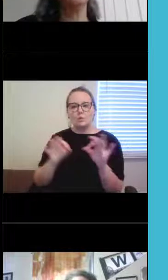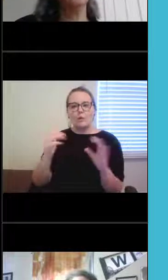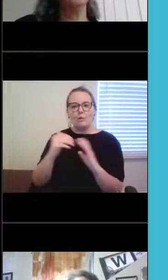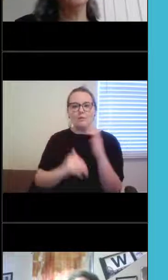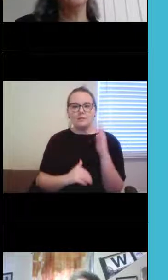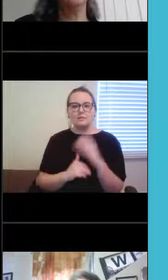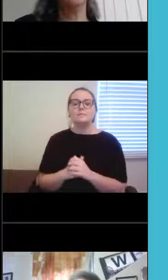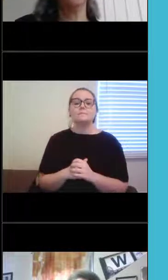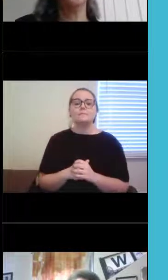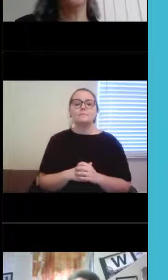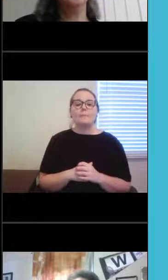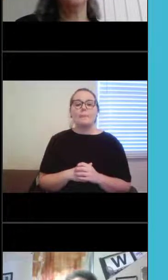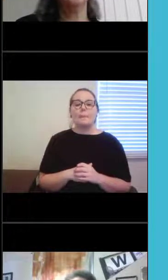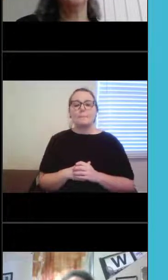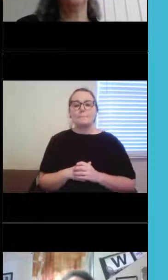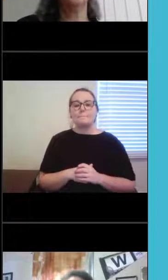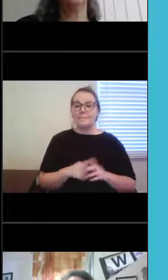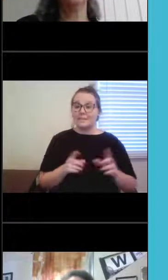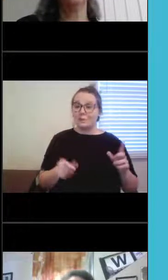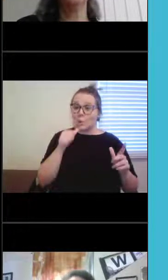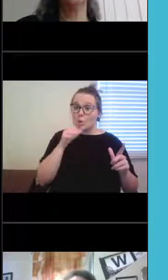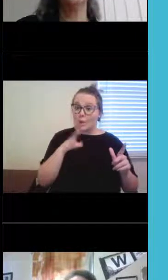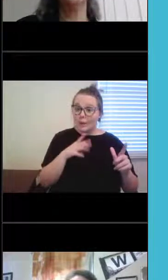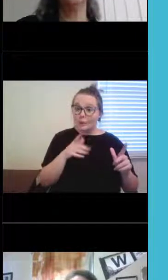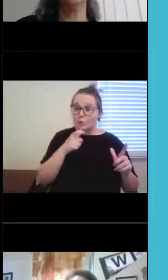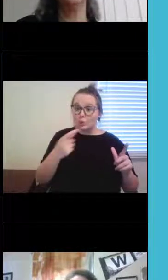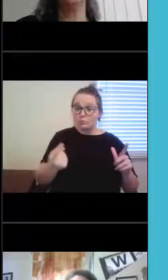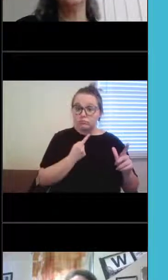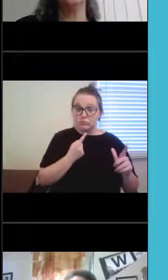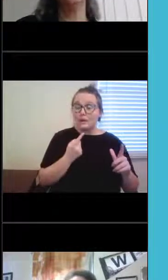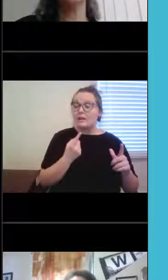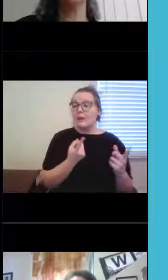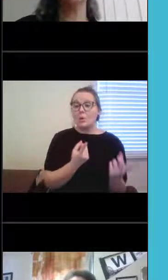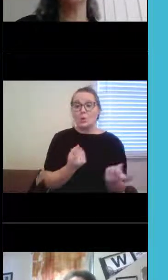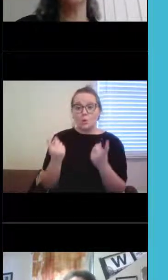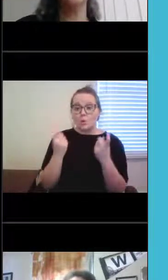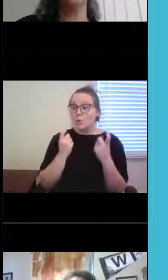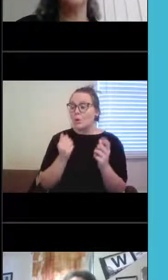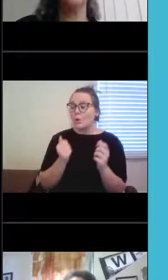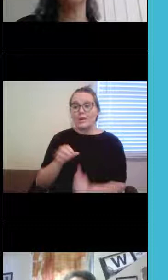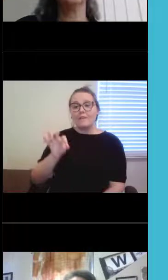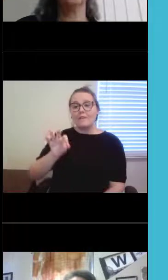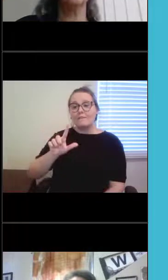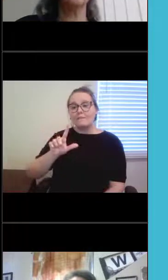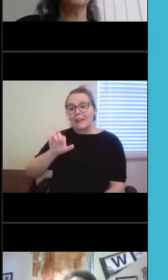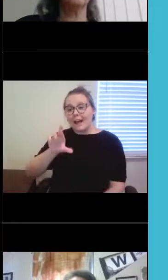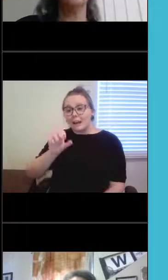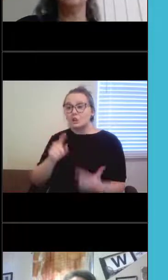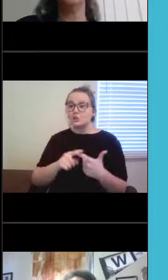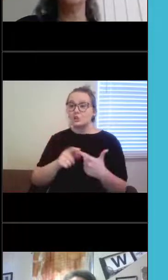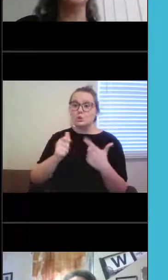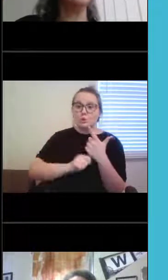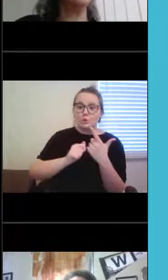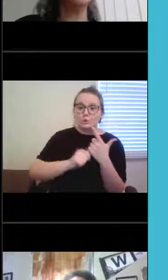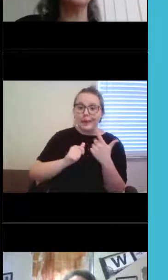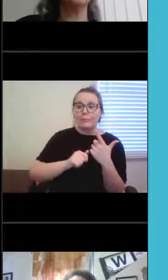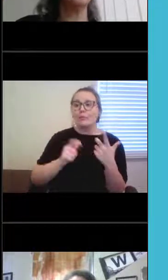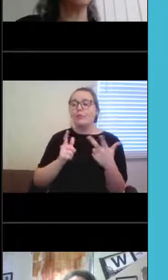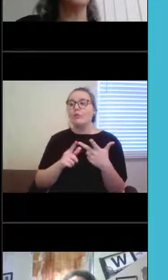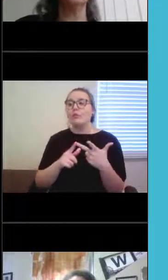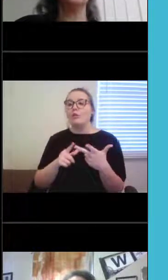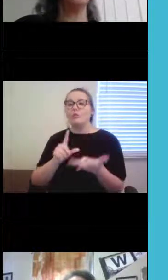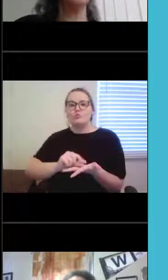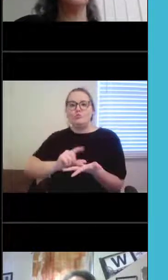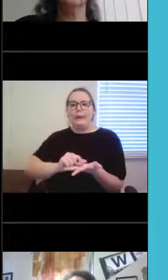these were women coming forth who were recruited via flyers, local newspaper ads, Craigslist, agencies